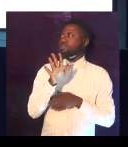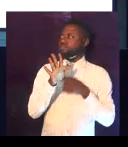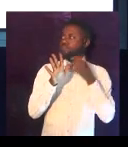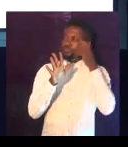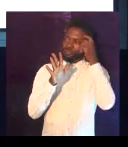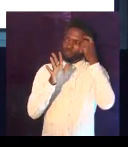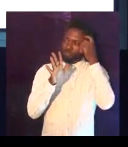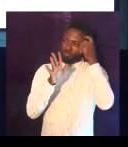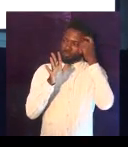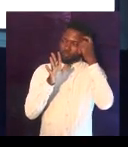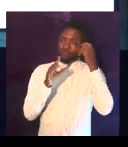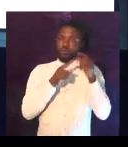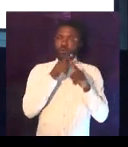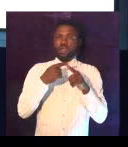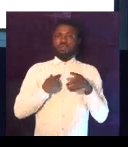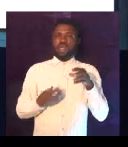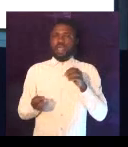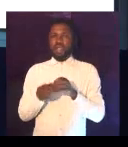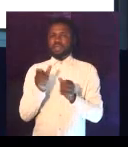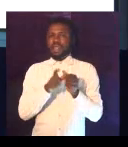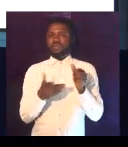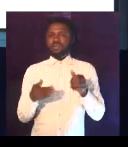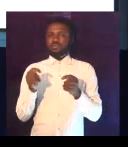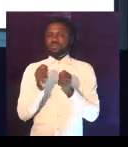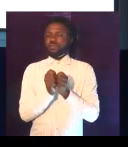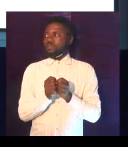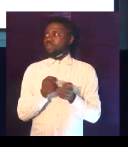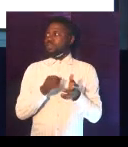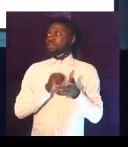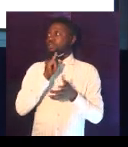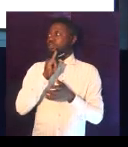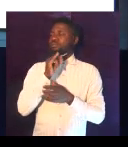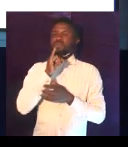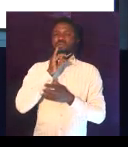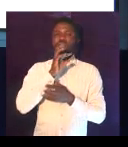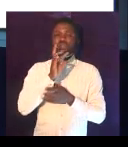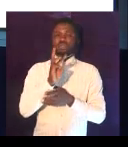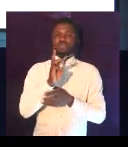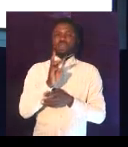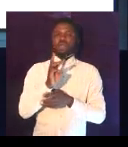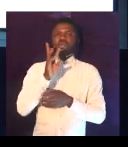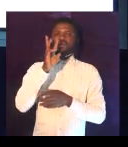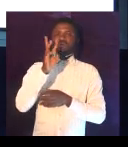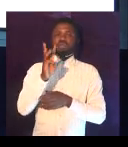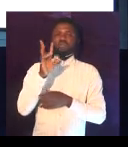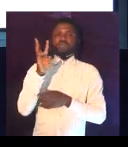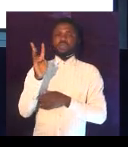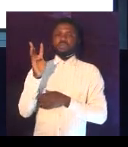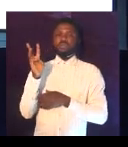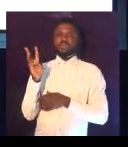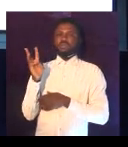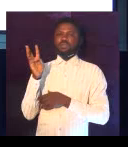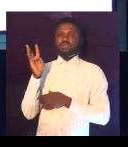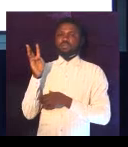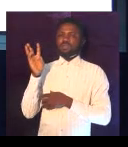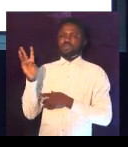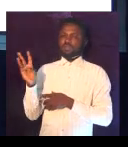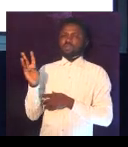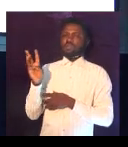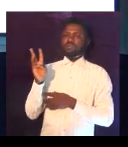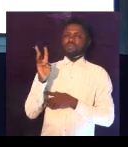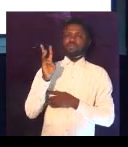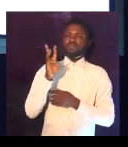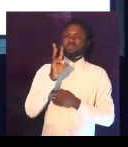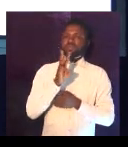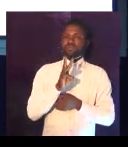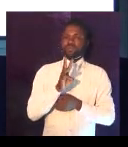2, 3, 4, 5. When we added everything and we found the average, it is 6. So that means it will be 6 for this guy, 6 for this